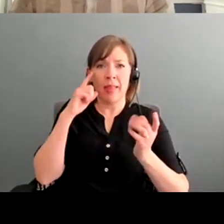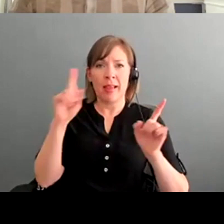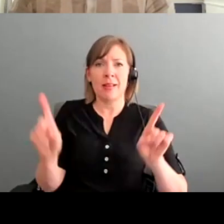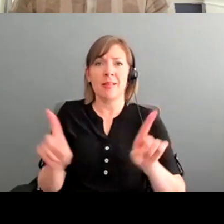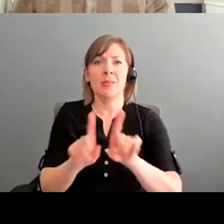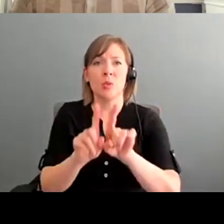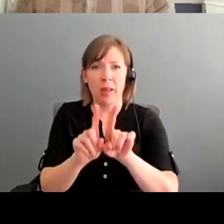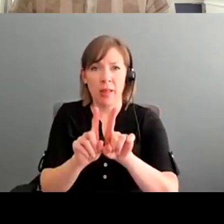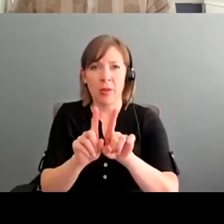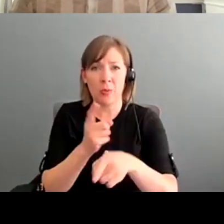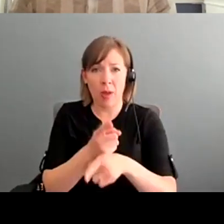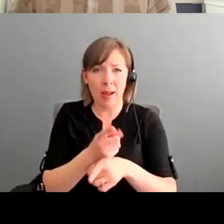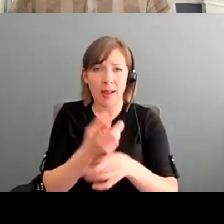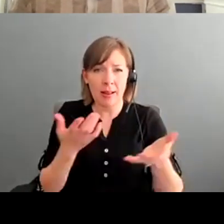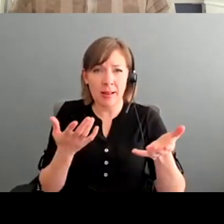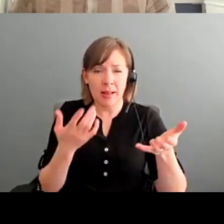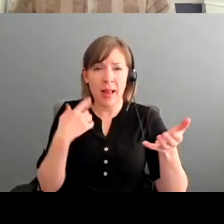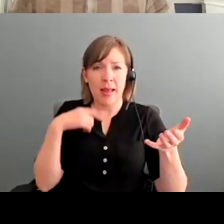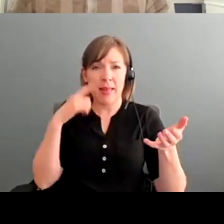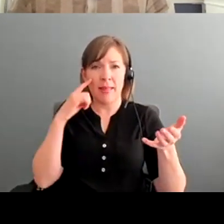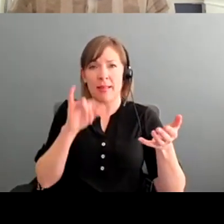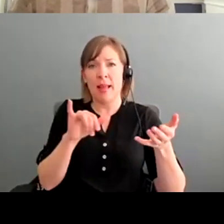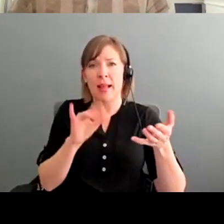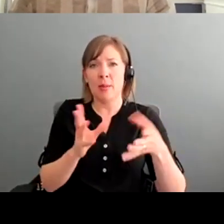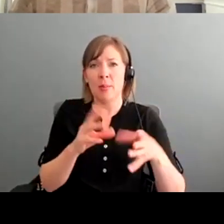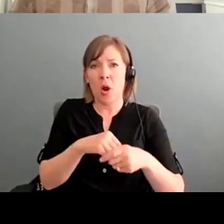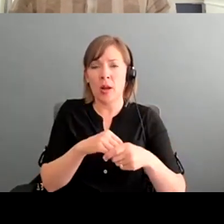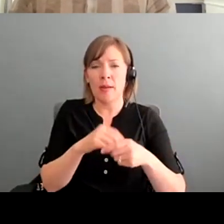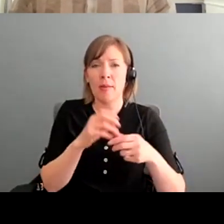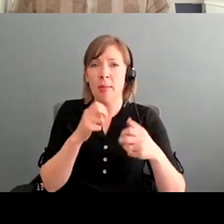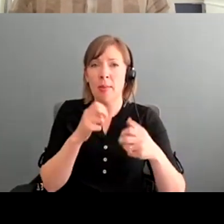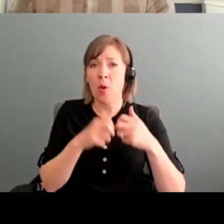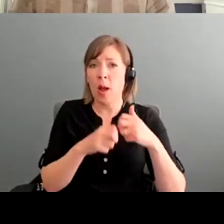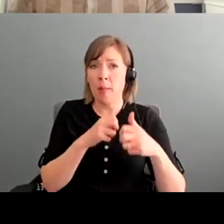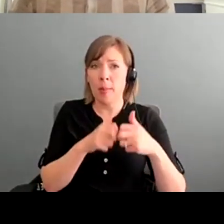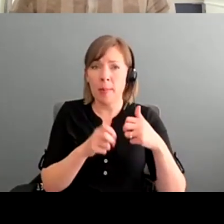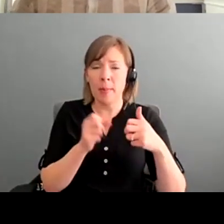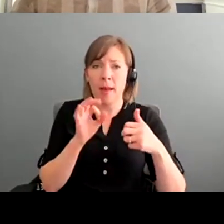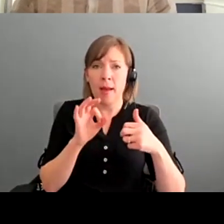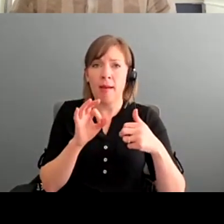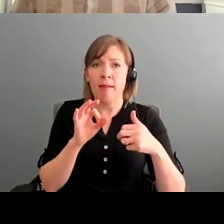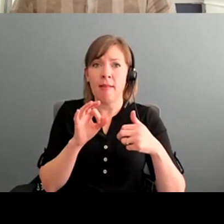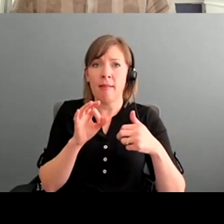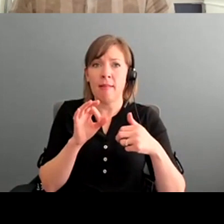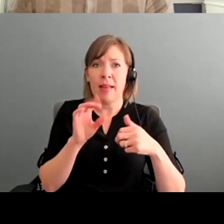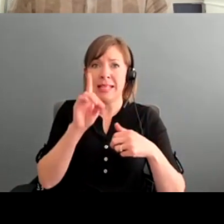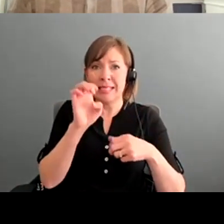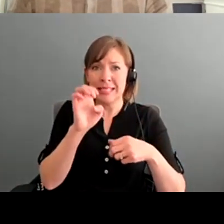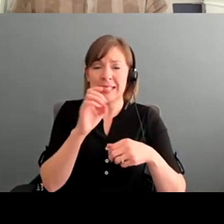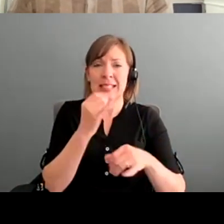together, right? And I think that's been part of the problem of deinstitutionalization,